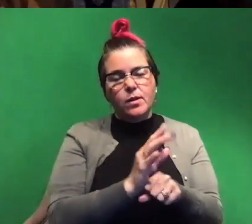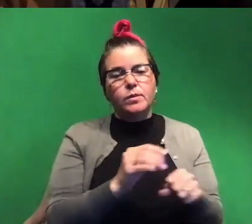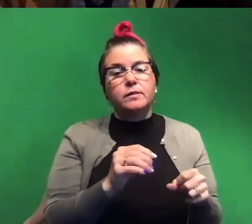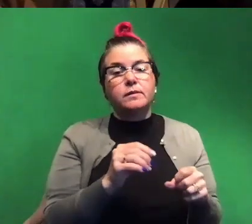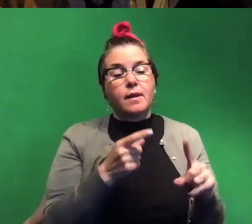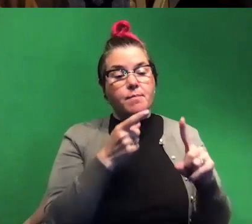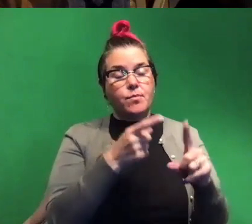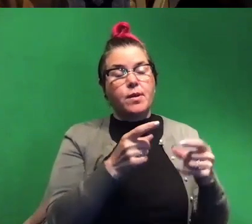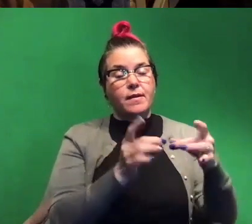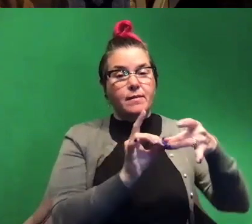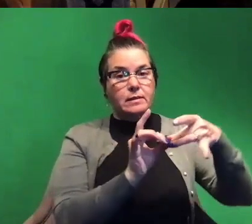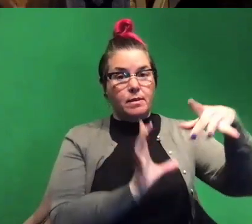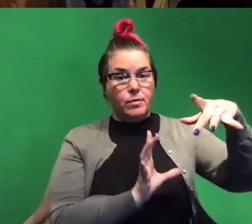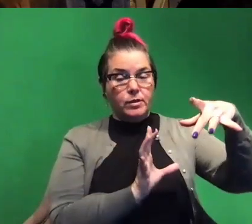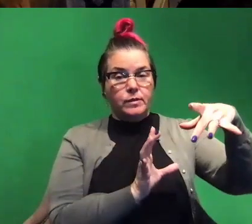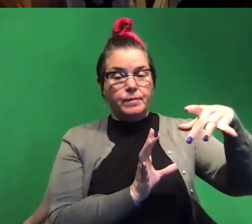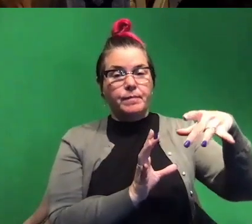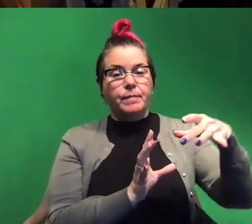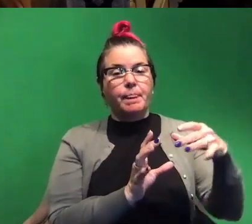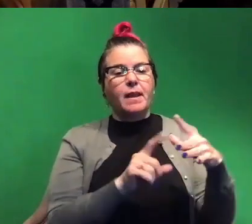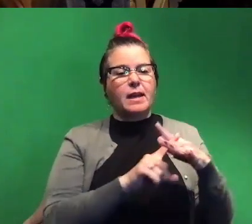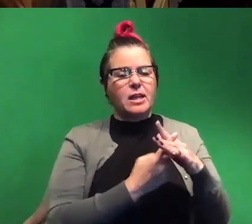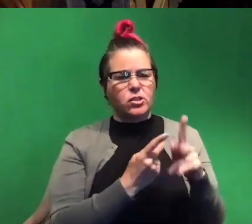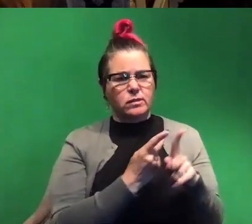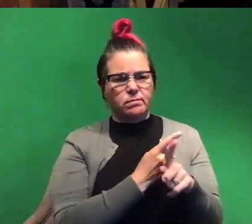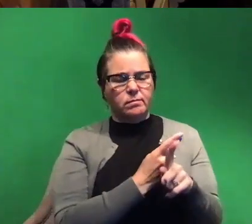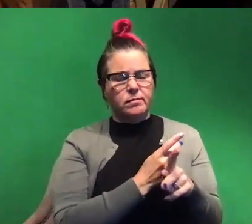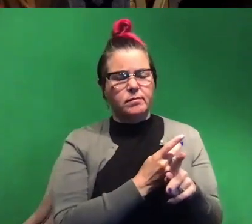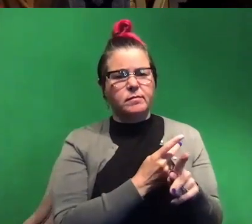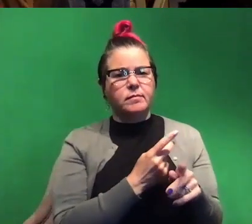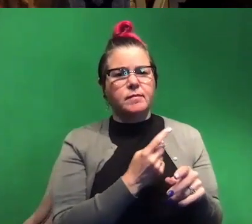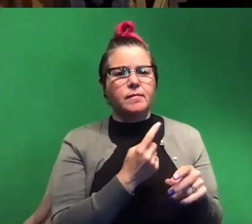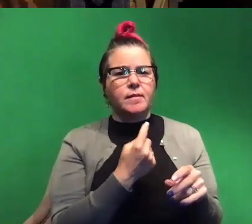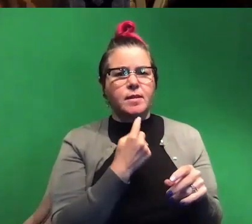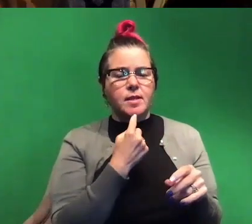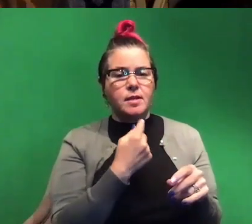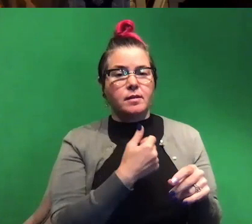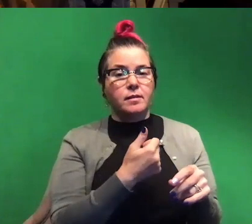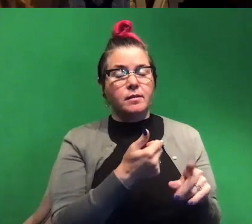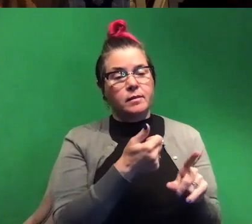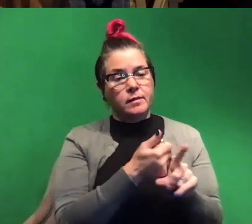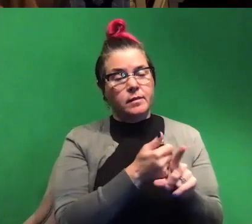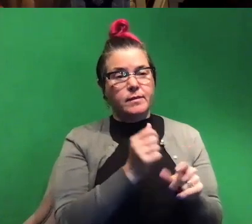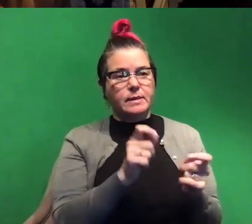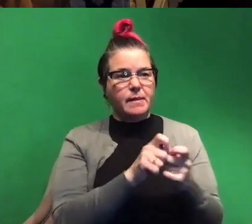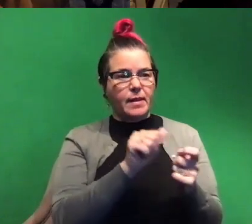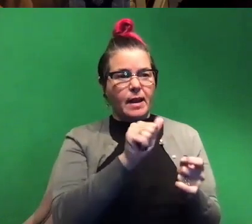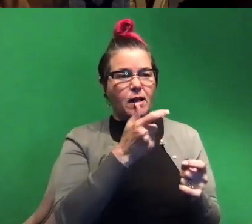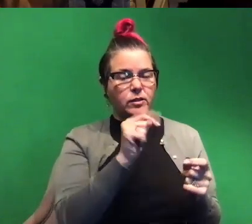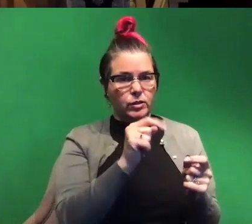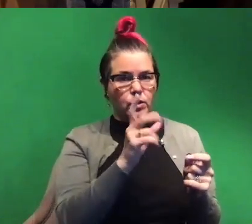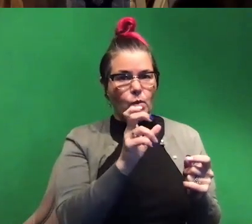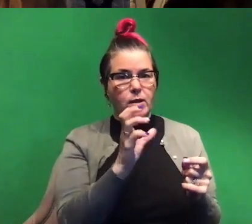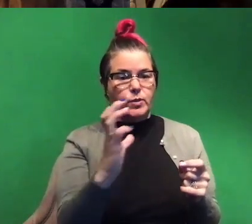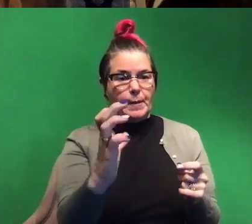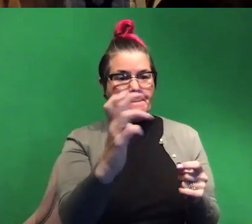of separation, it runs an initial calculation that says, I am at this altitude and I want to get back to